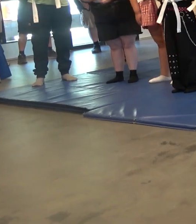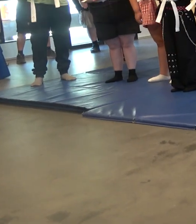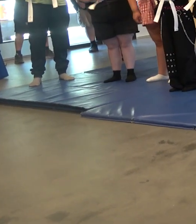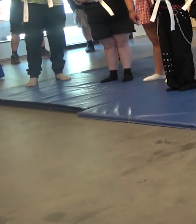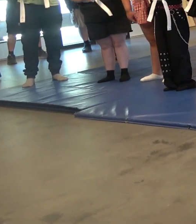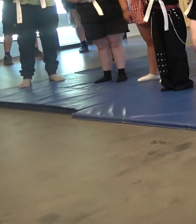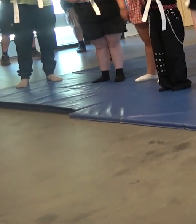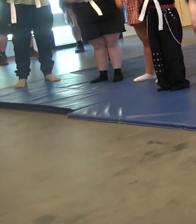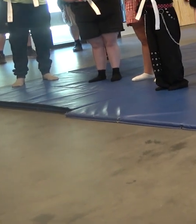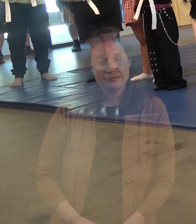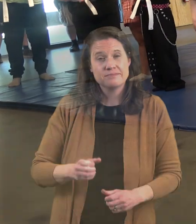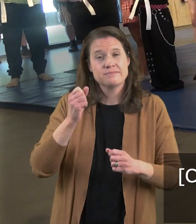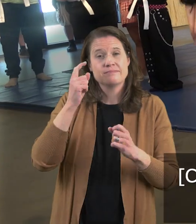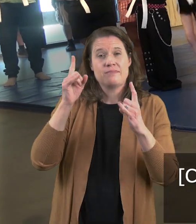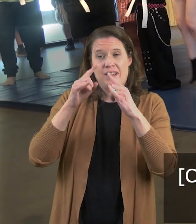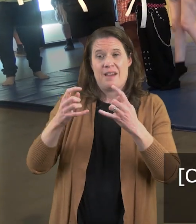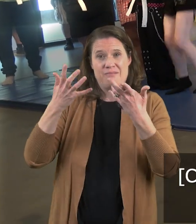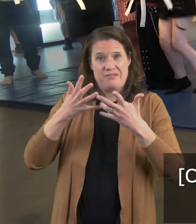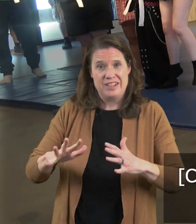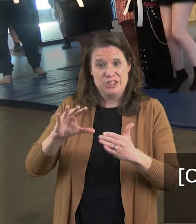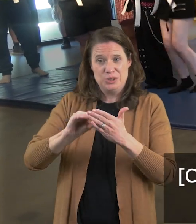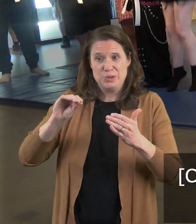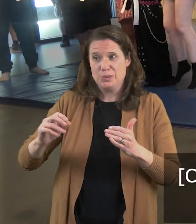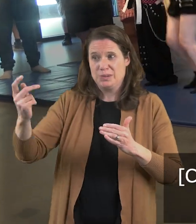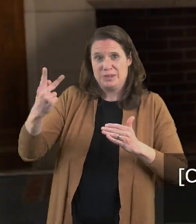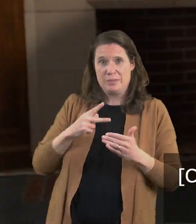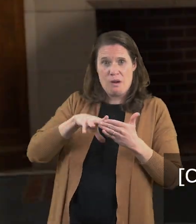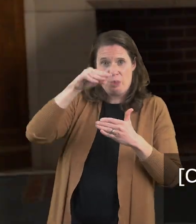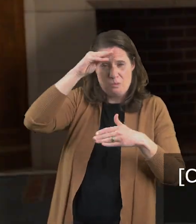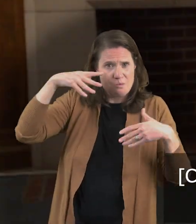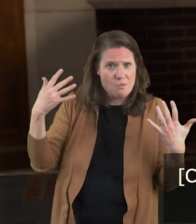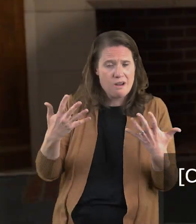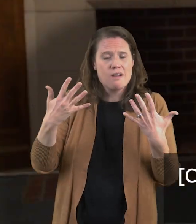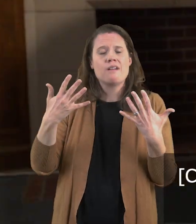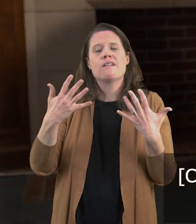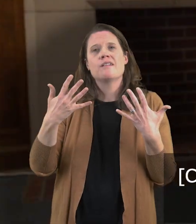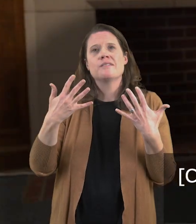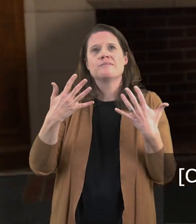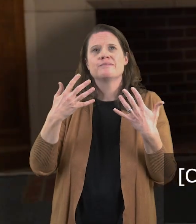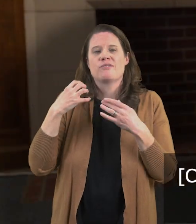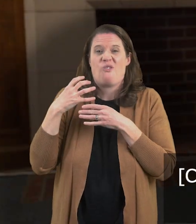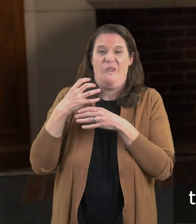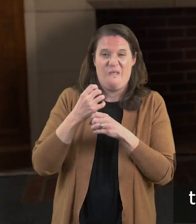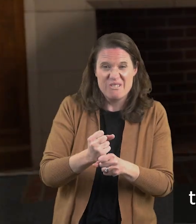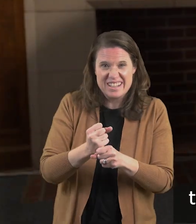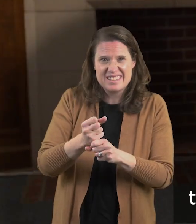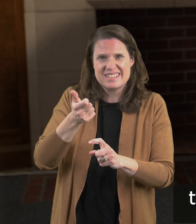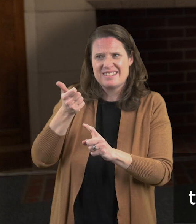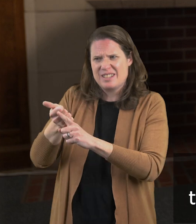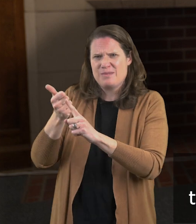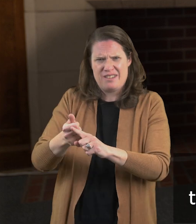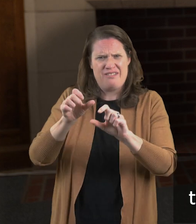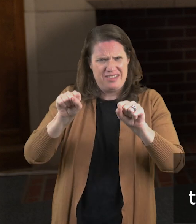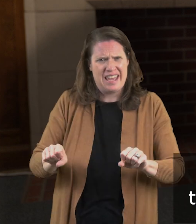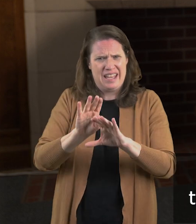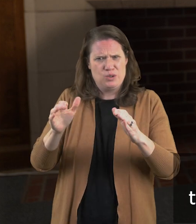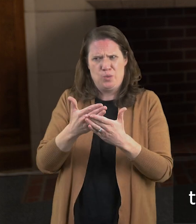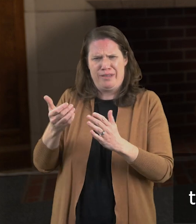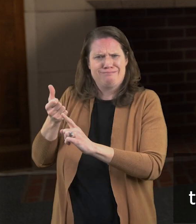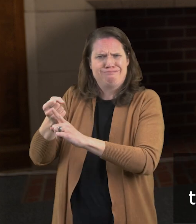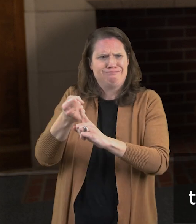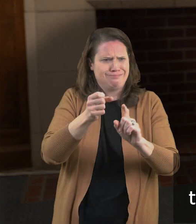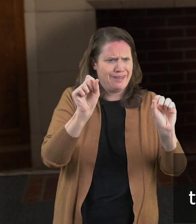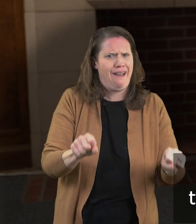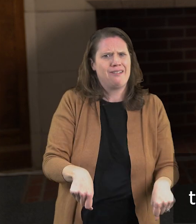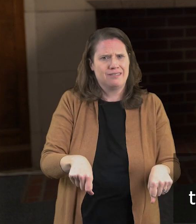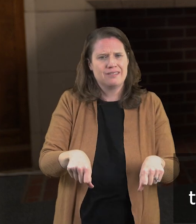karate class. Kara. Some of the things that students come back from camp with is confidence that they